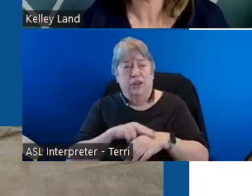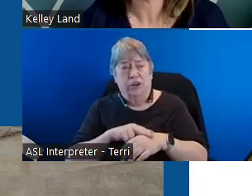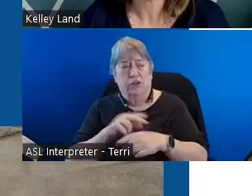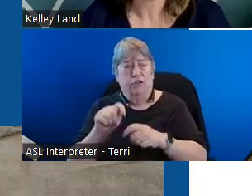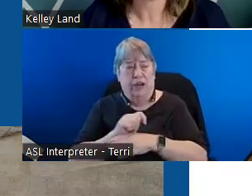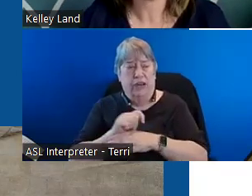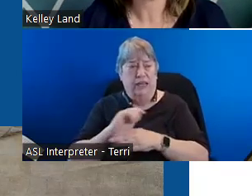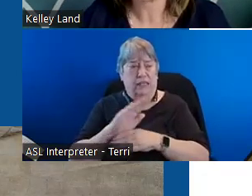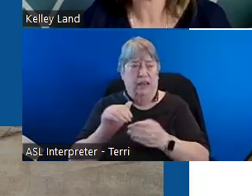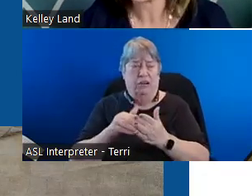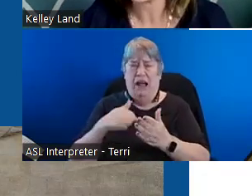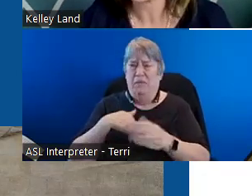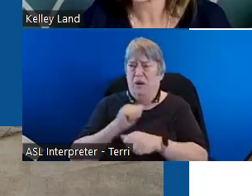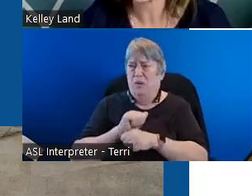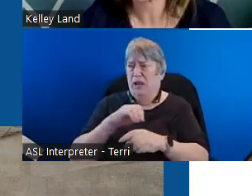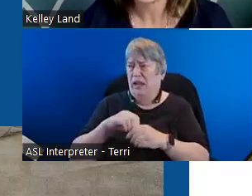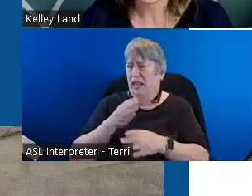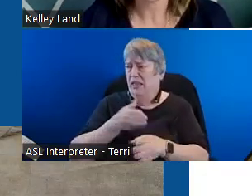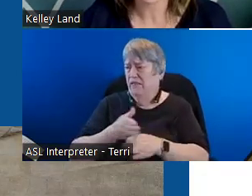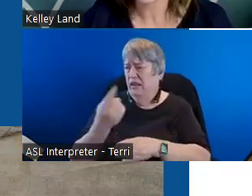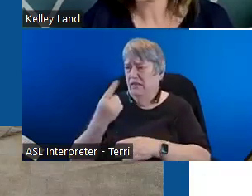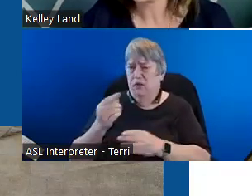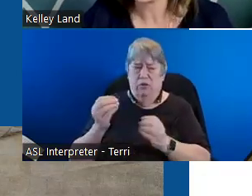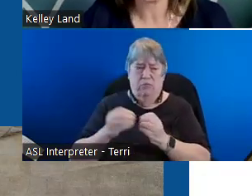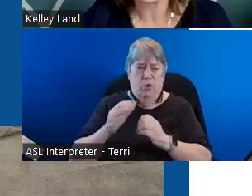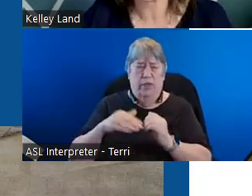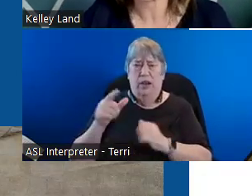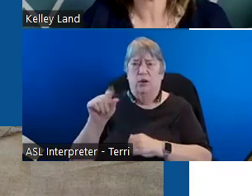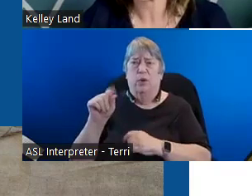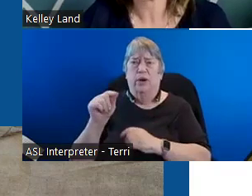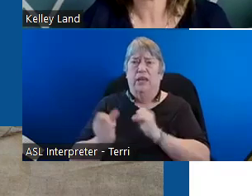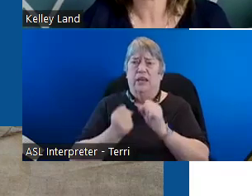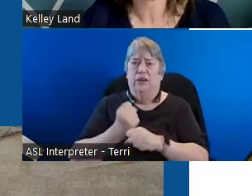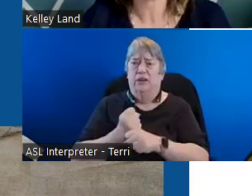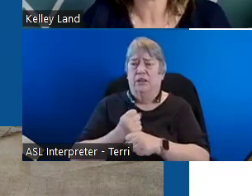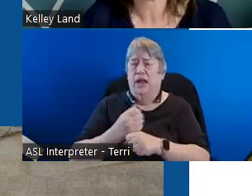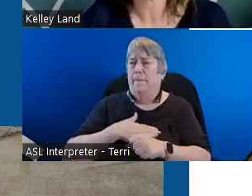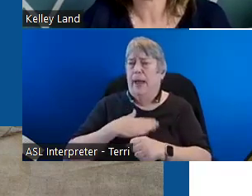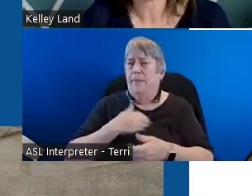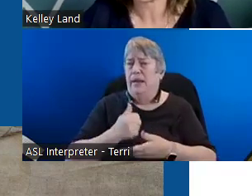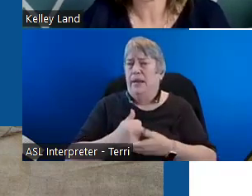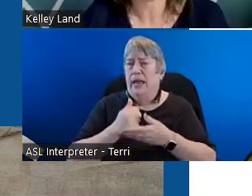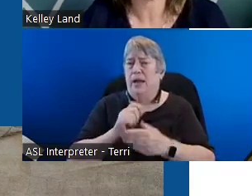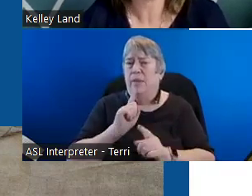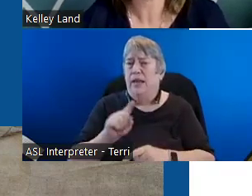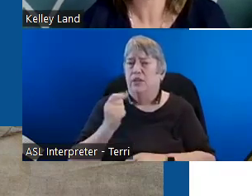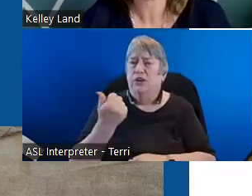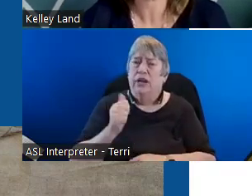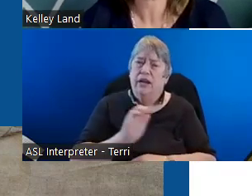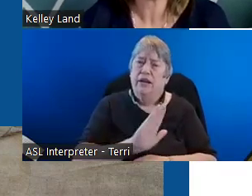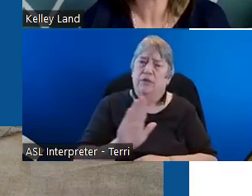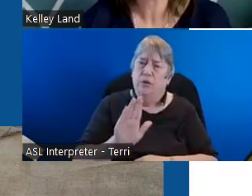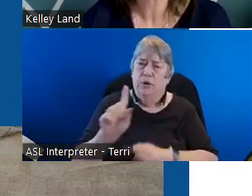the field a little over 20 years. So happy to help answer any questions or just be creative on finding services